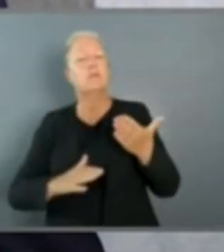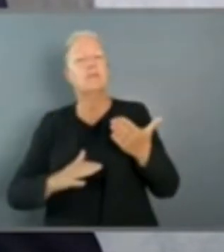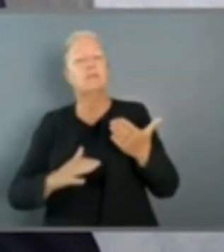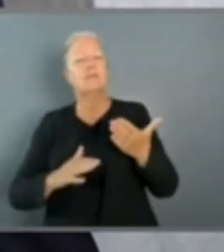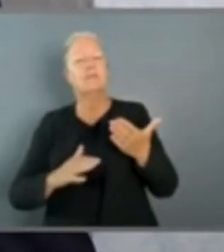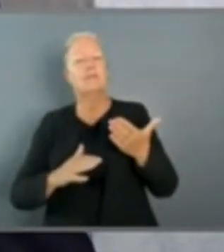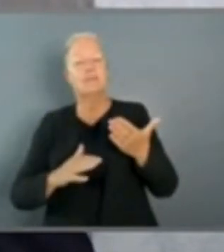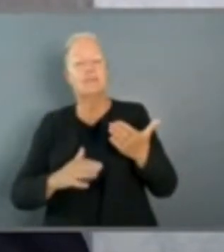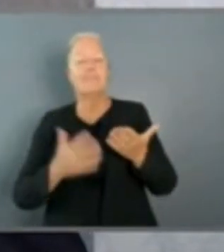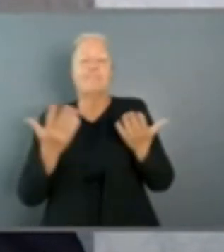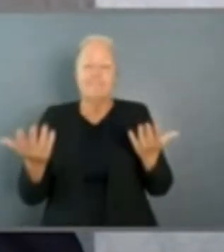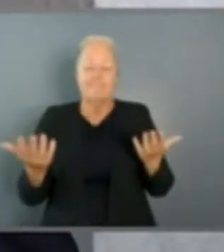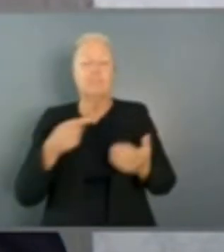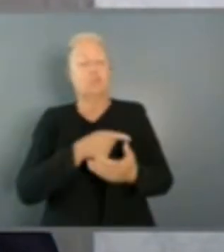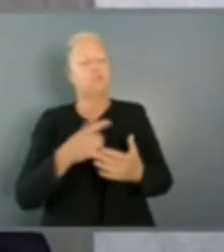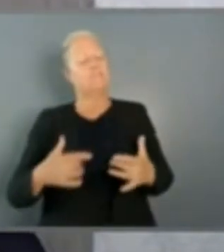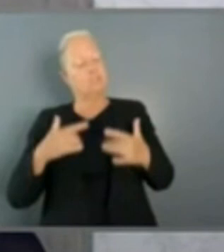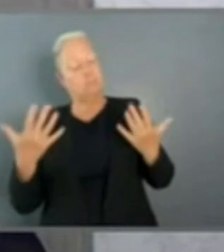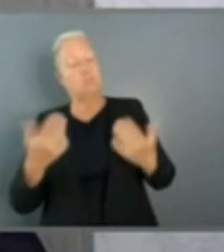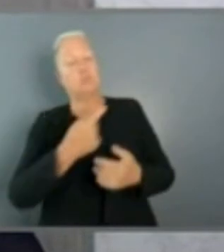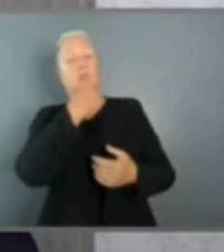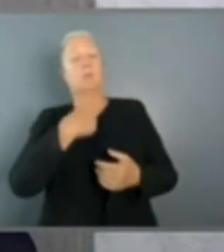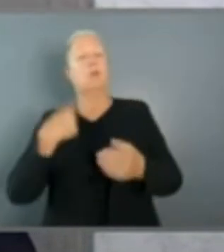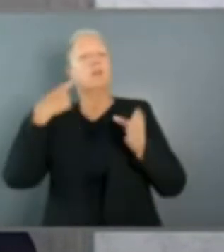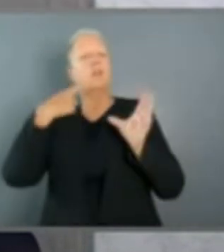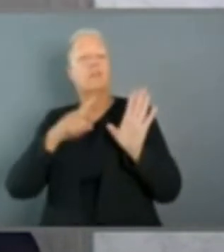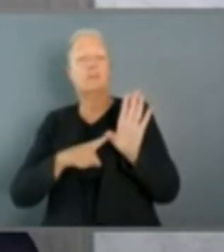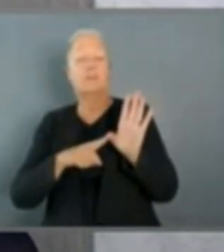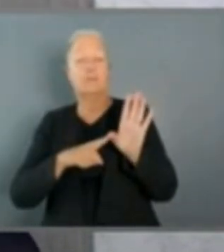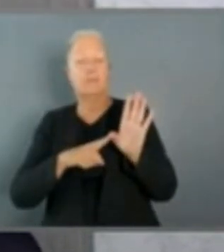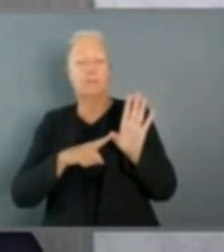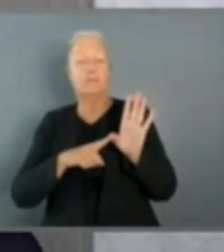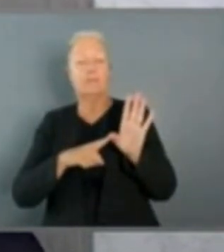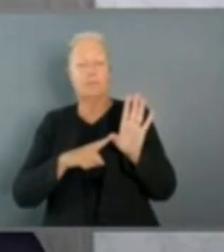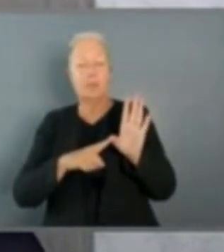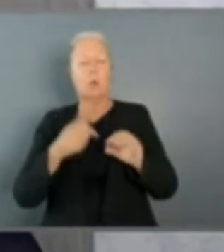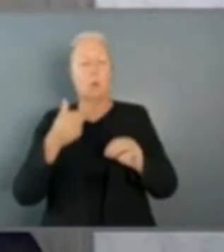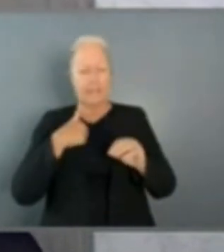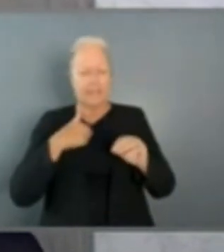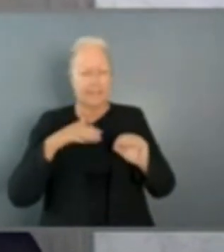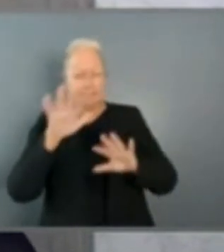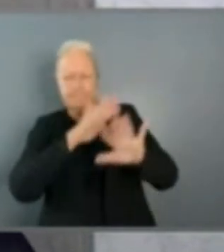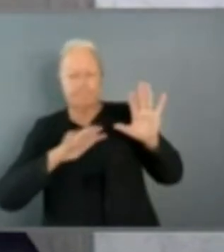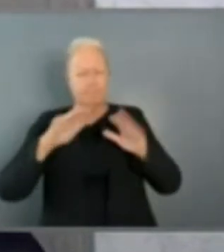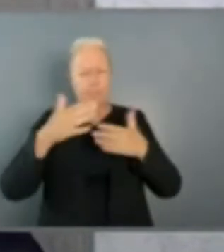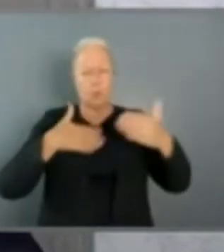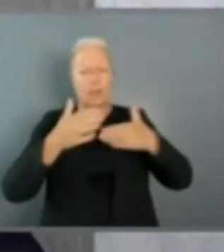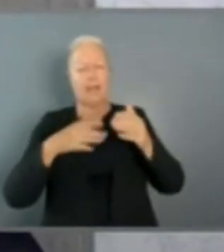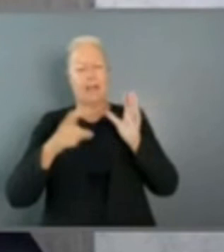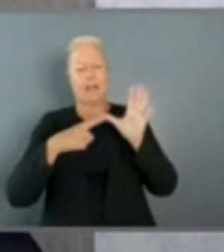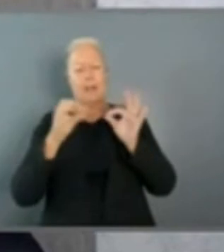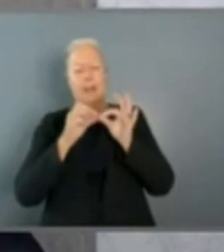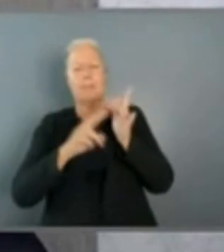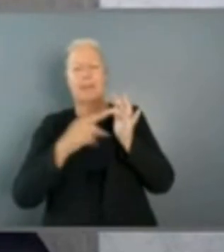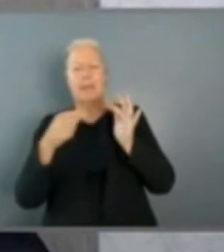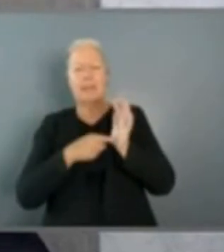that she would form that view. She indicated to me that last year when we were reshuffling the cabinet and the ministry, and she asked not to be considered